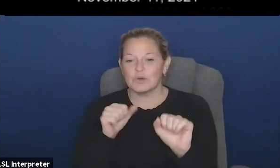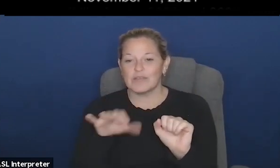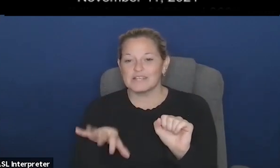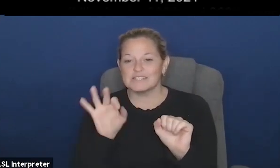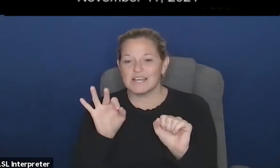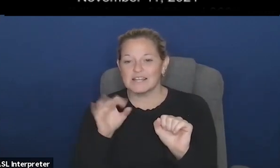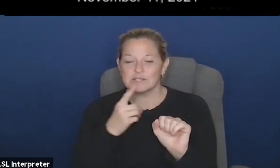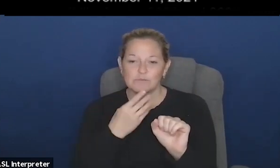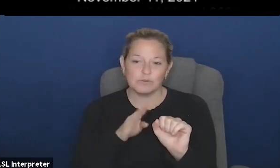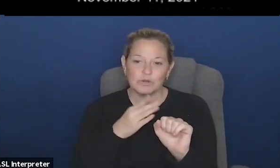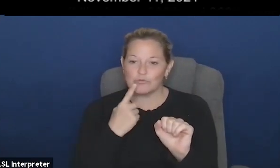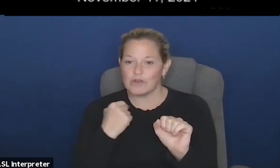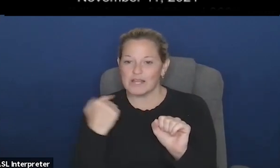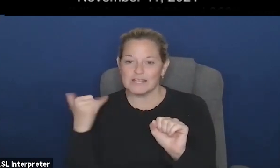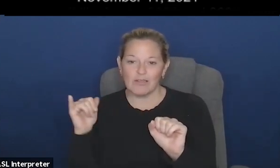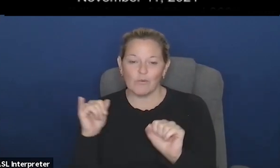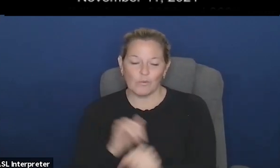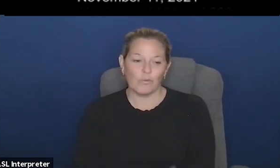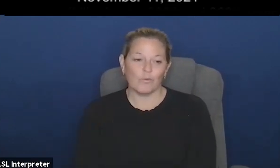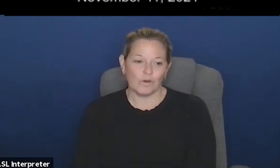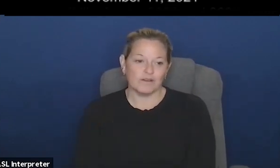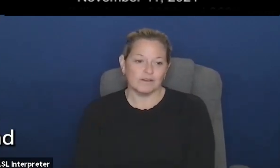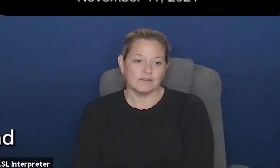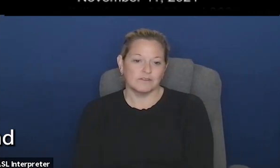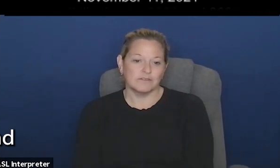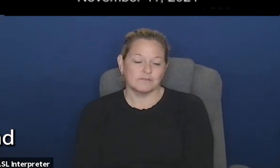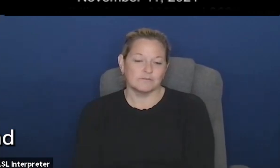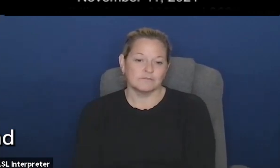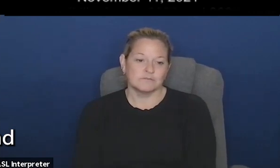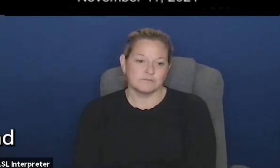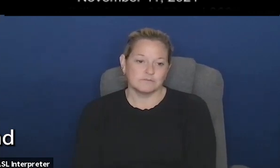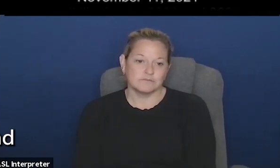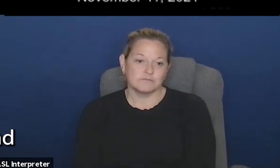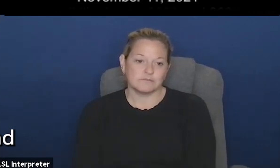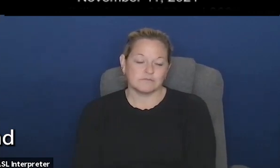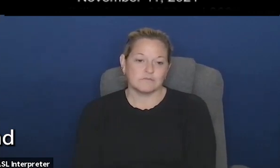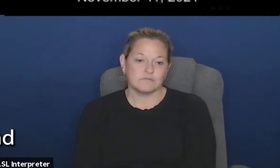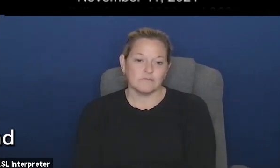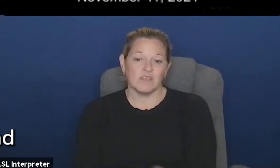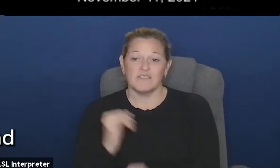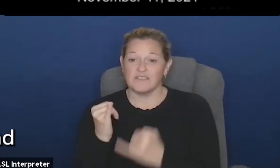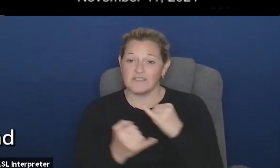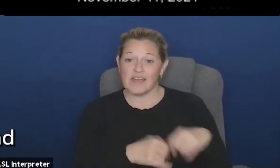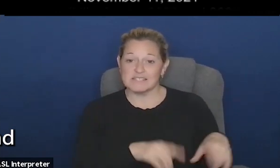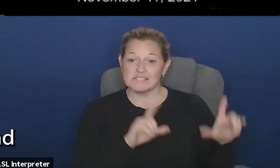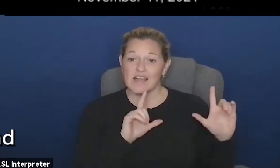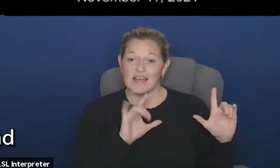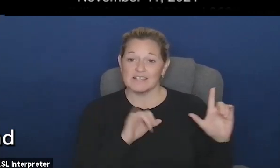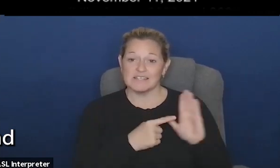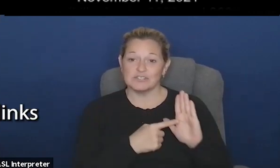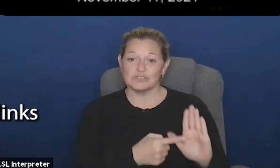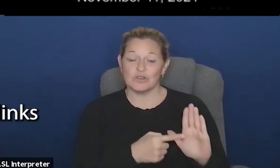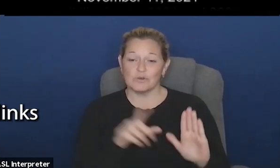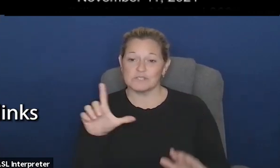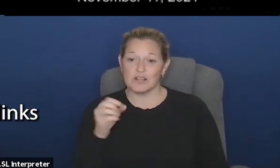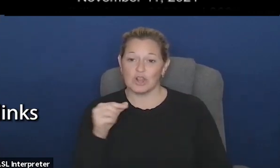or yellow. Right. And then our last slide here is just, it shows our logos for LightSound